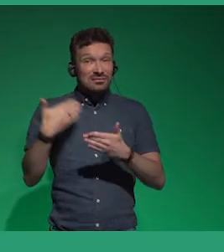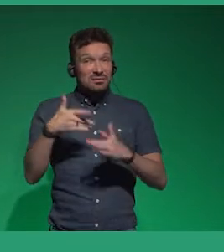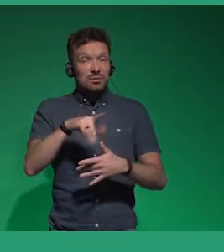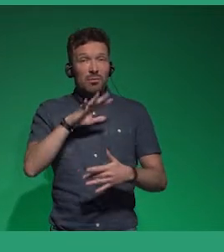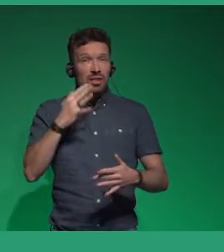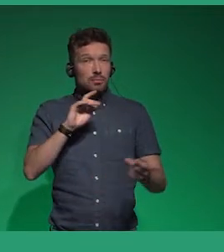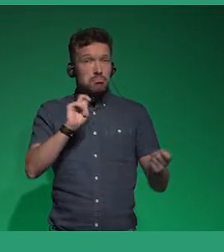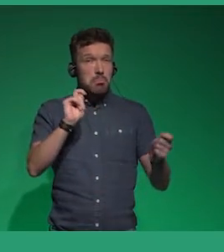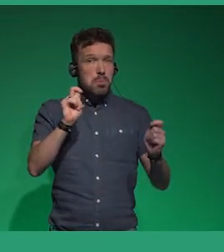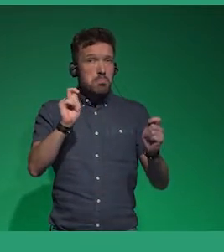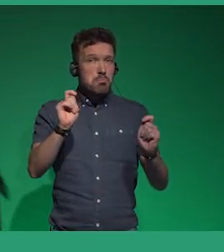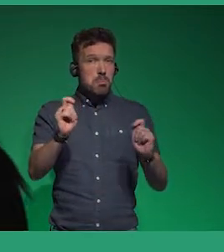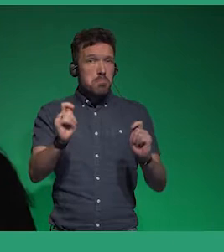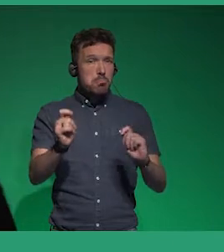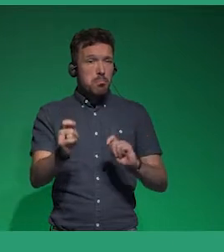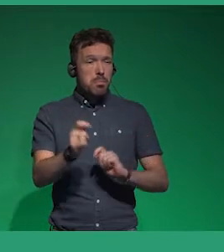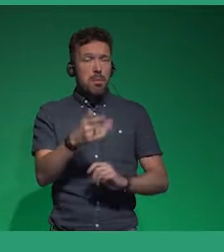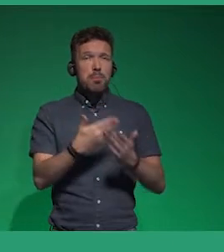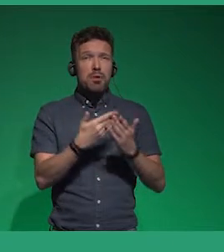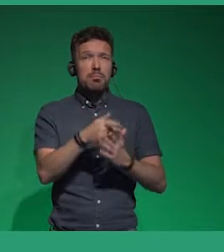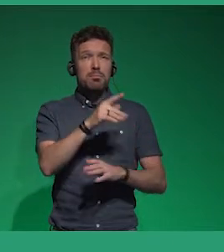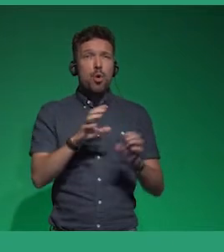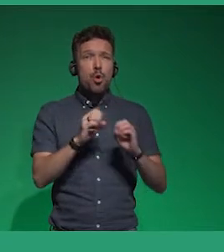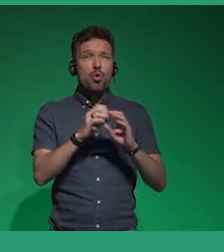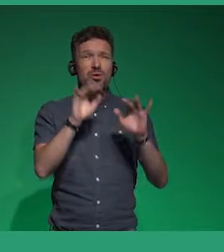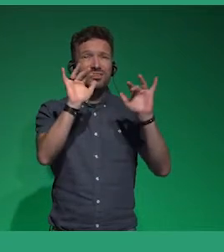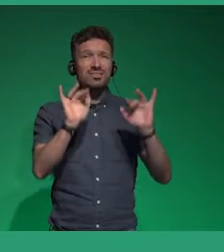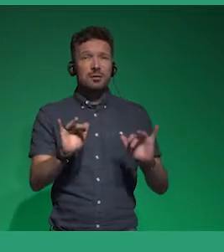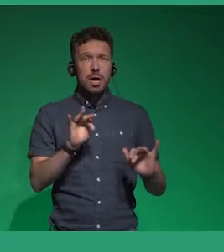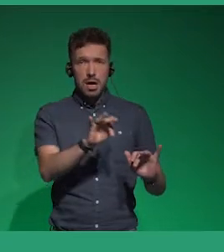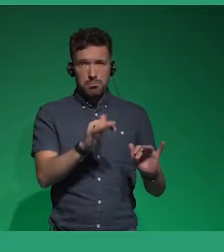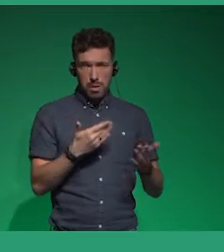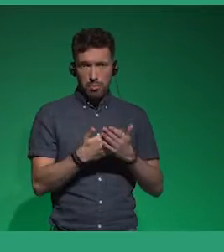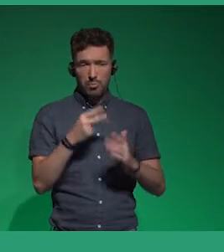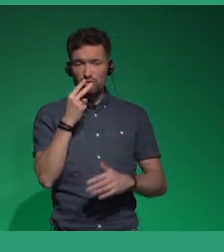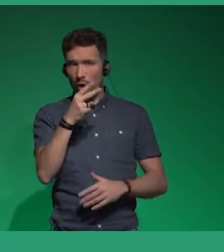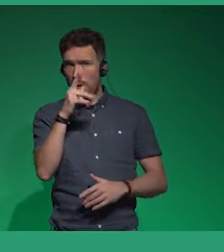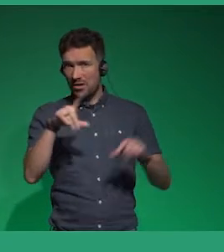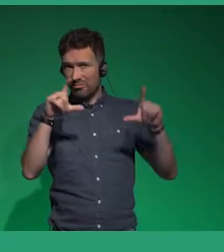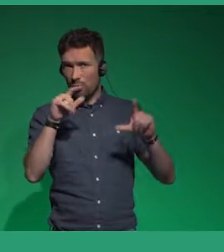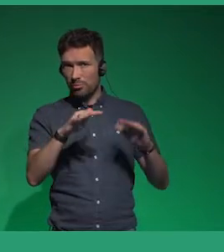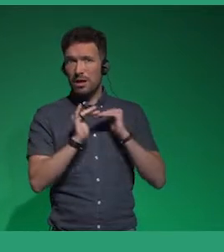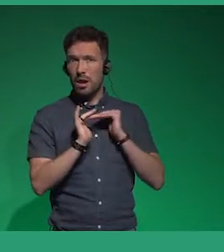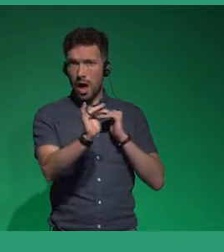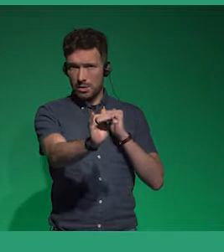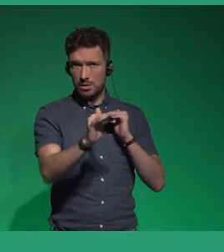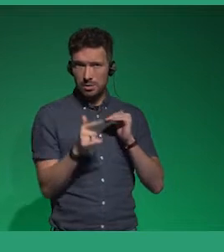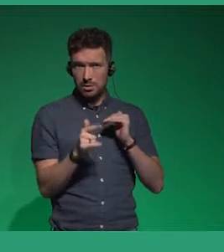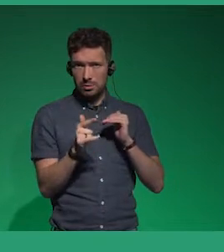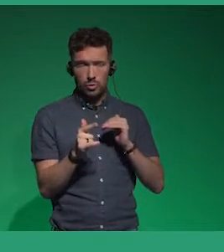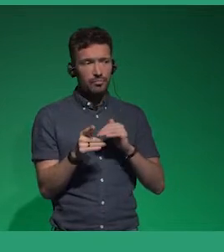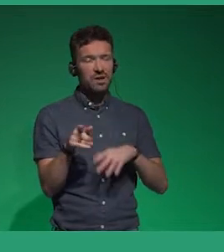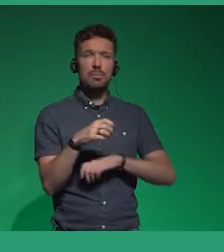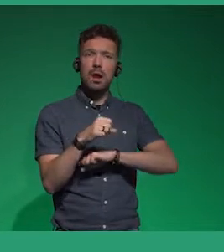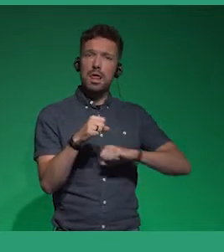go from forest, you have the land use change from the left to the right, from the